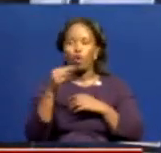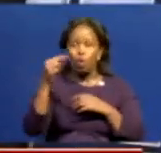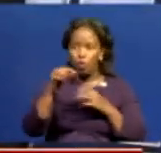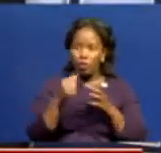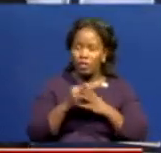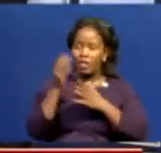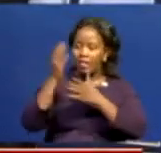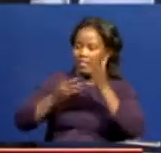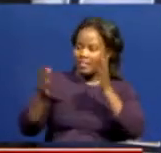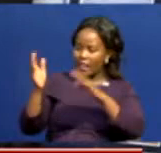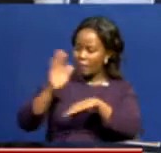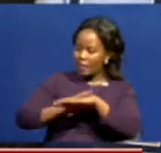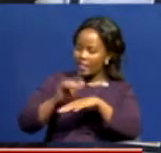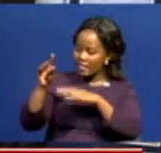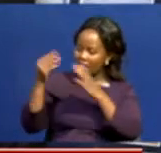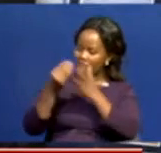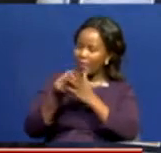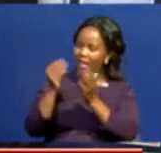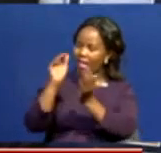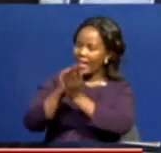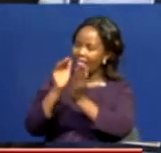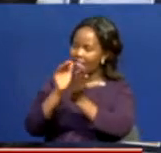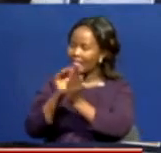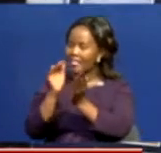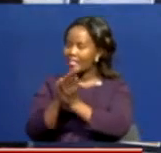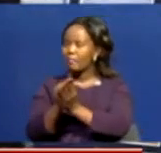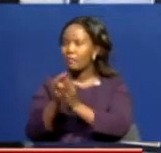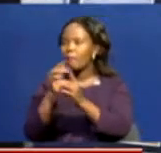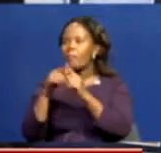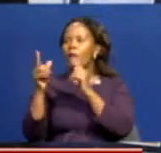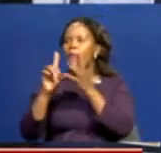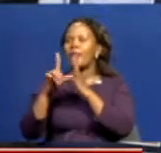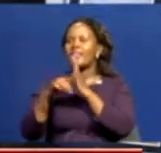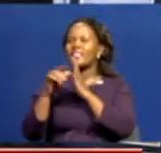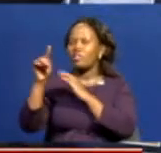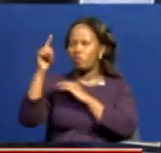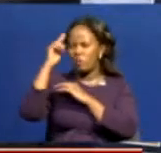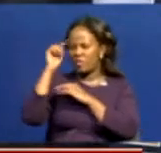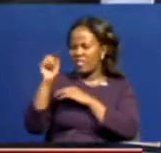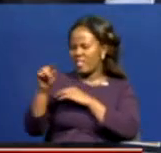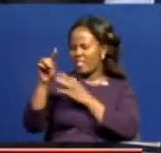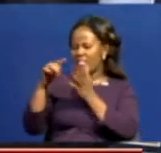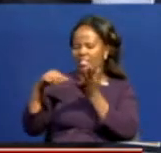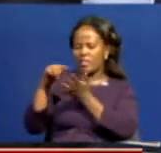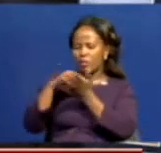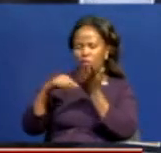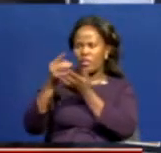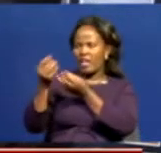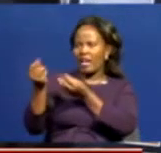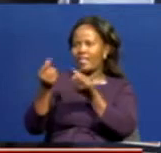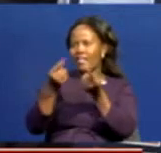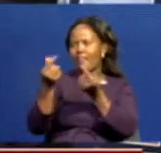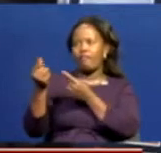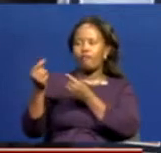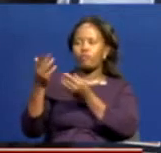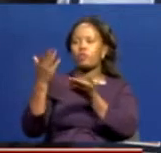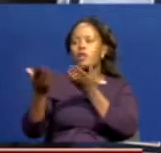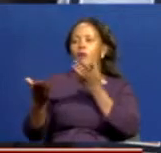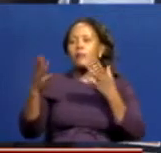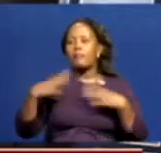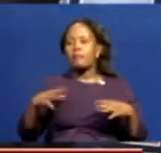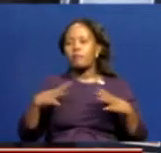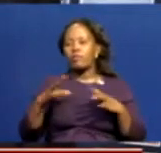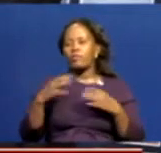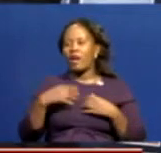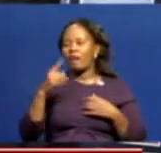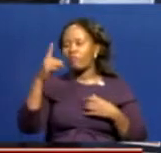libraries. But with time, you realize these are limited edition coins. So someone would probably have one piece that was collected